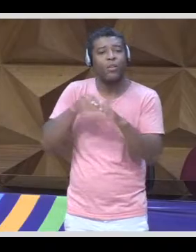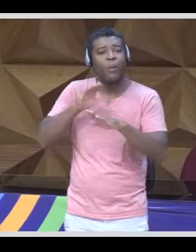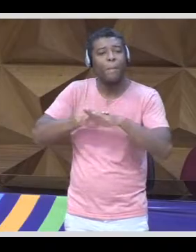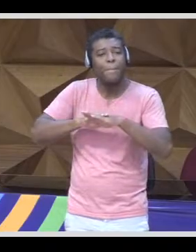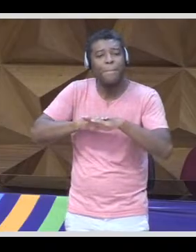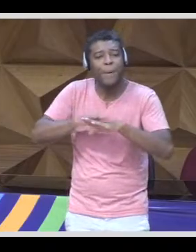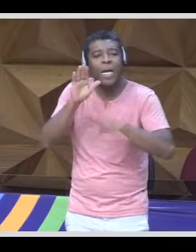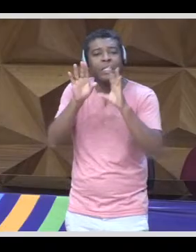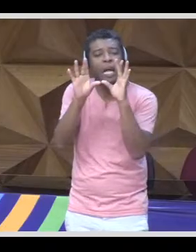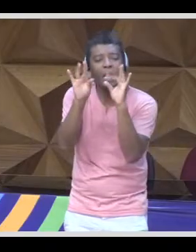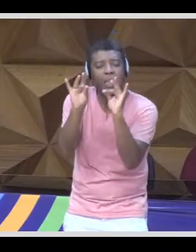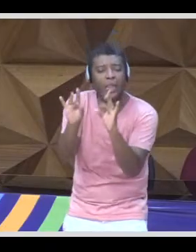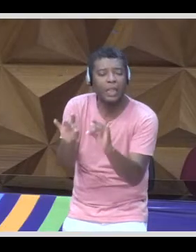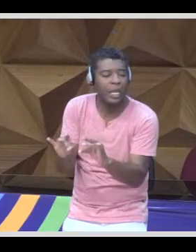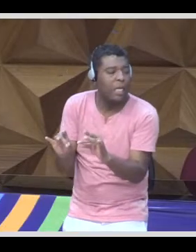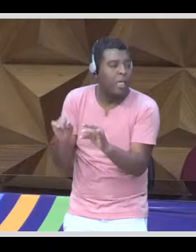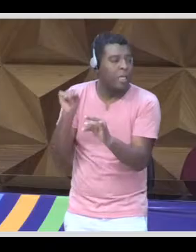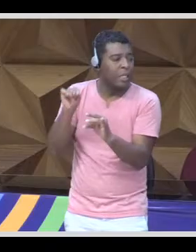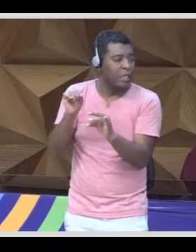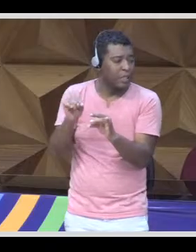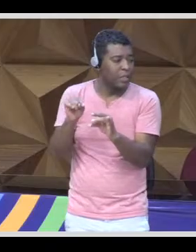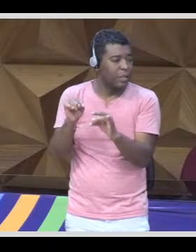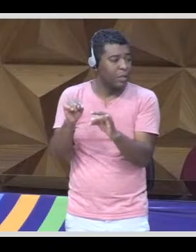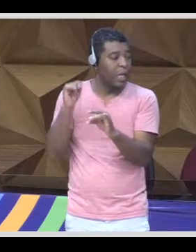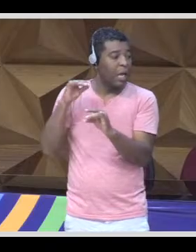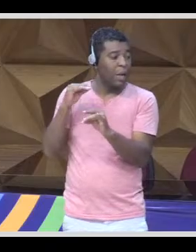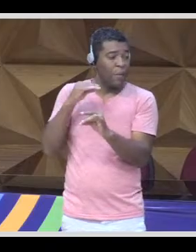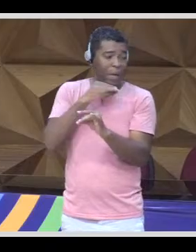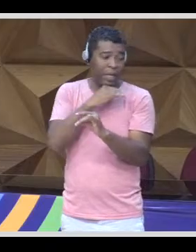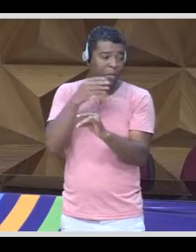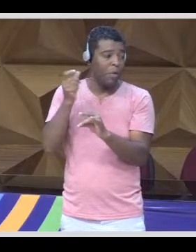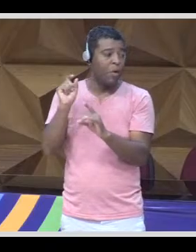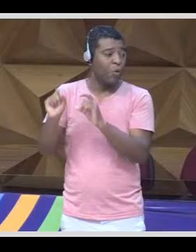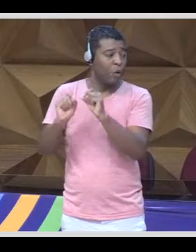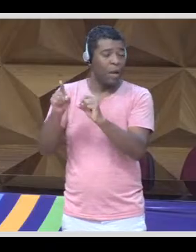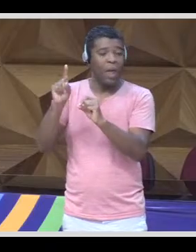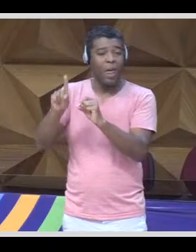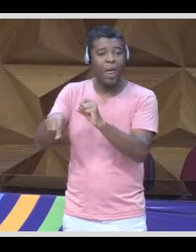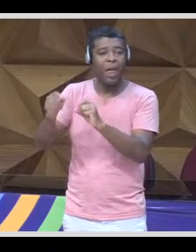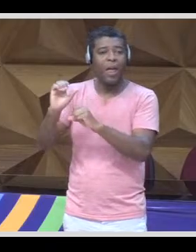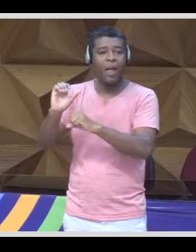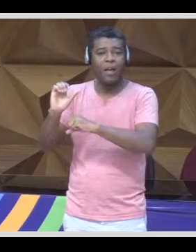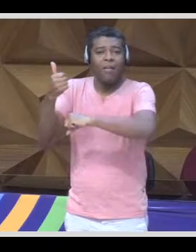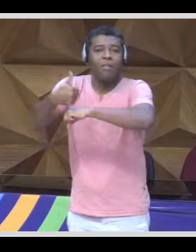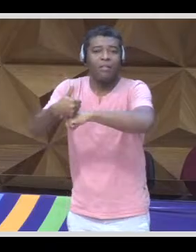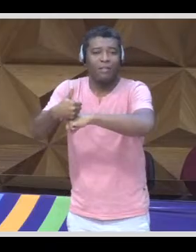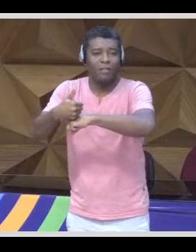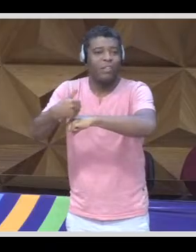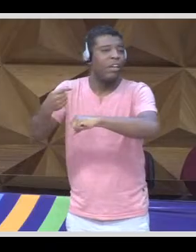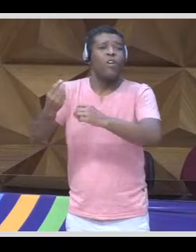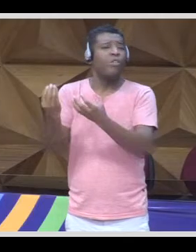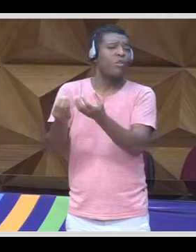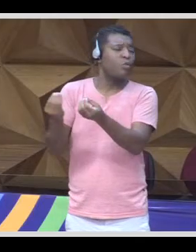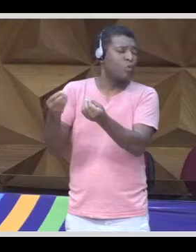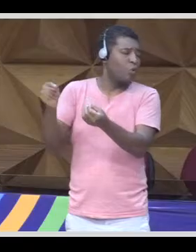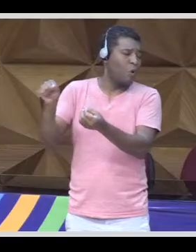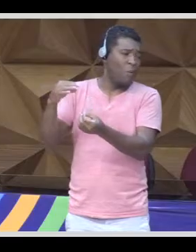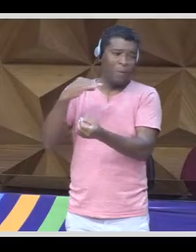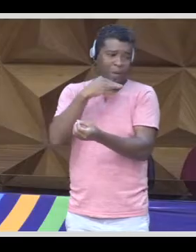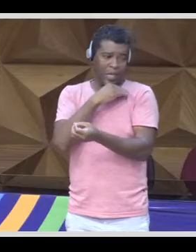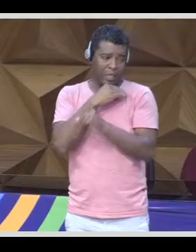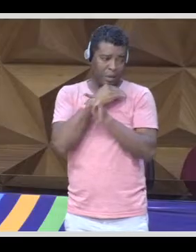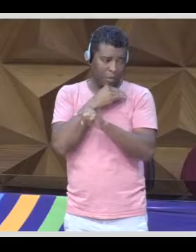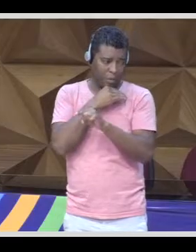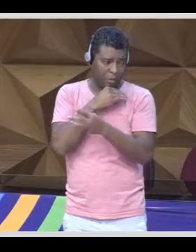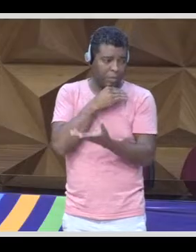NB. What do we see? So what we see here in the right, it's this metric here is called modularity. It's a